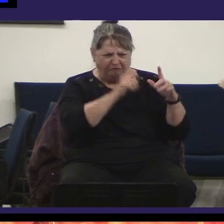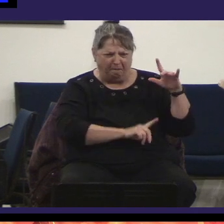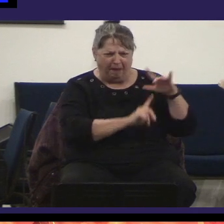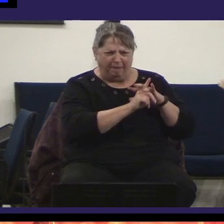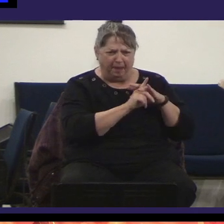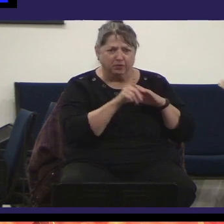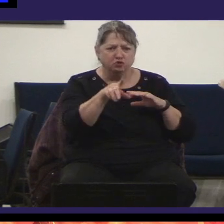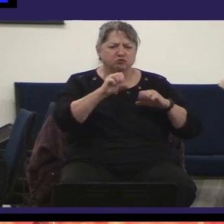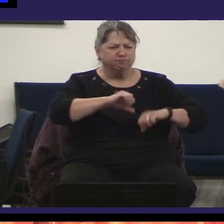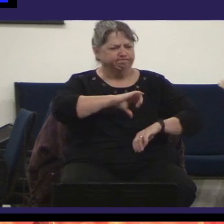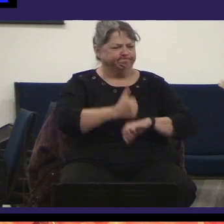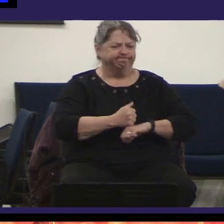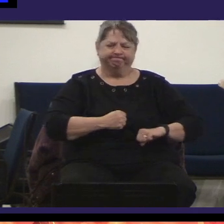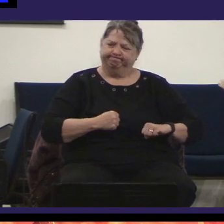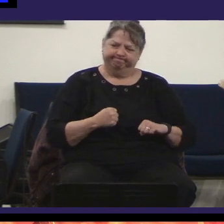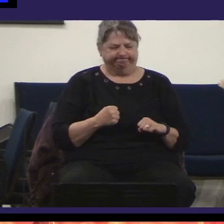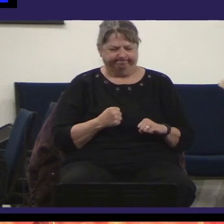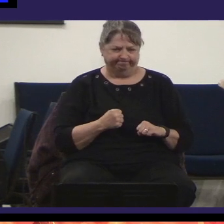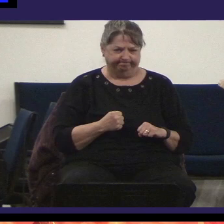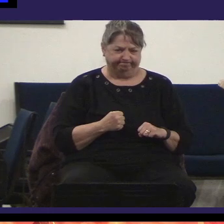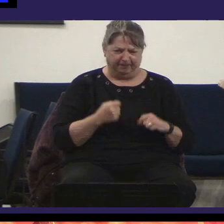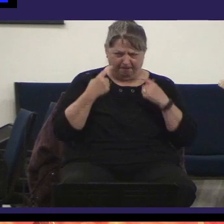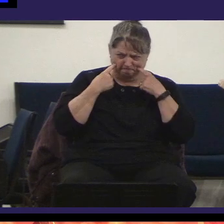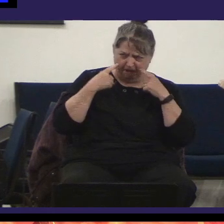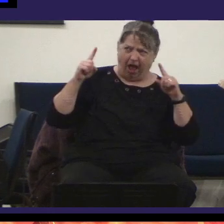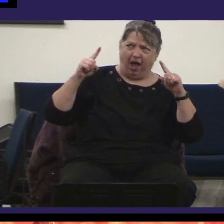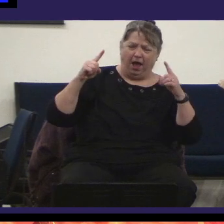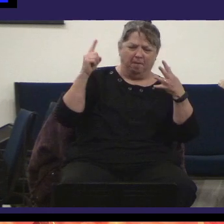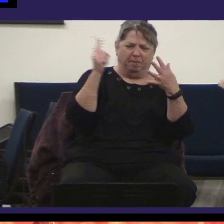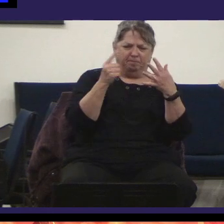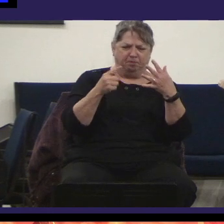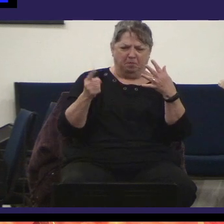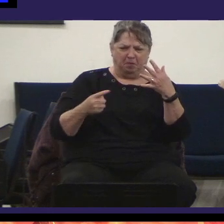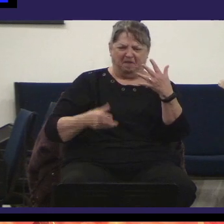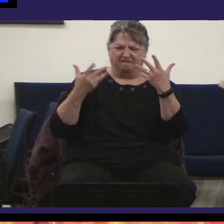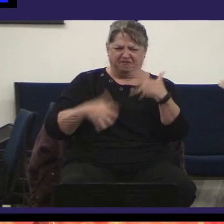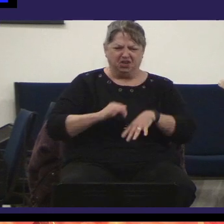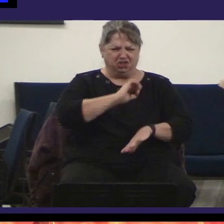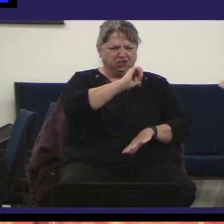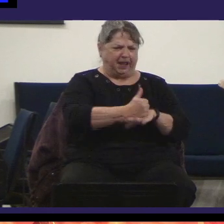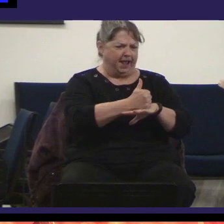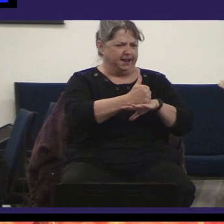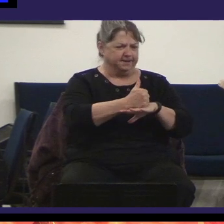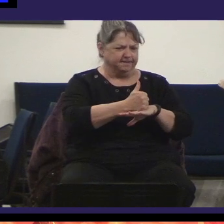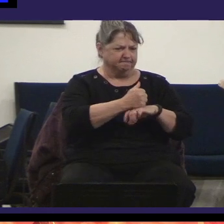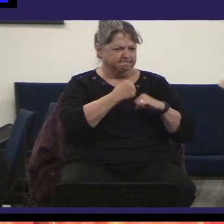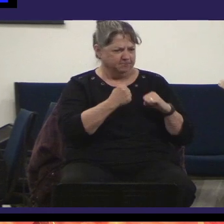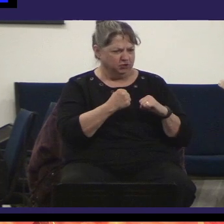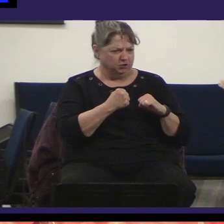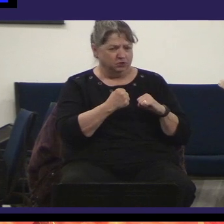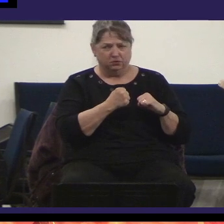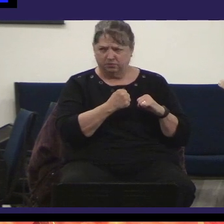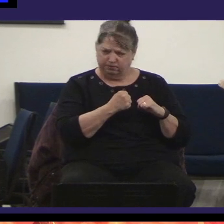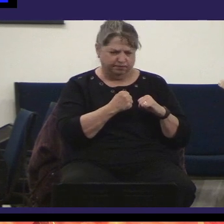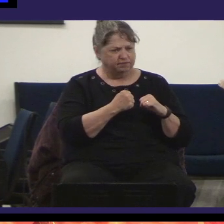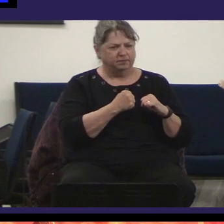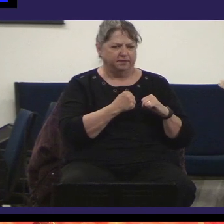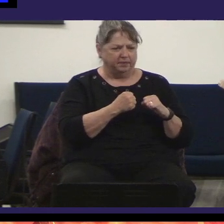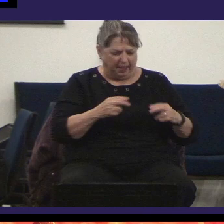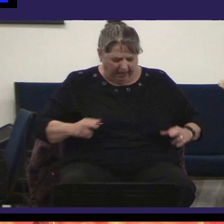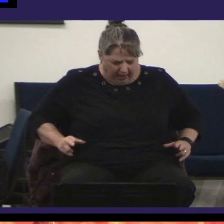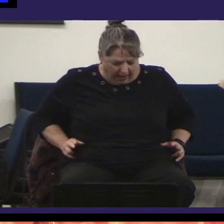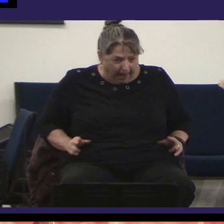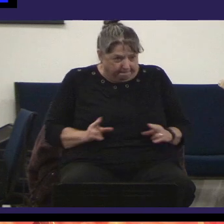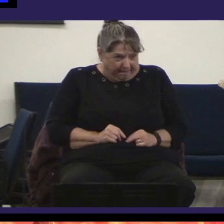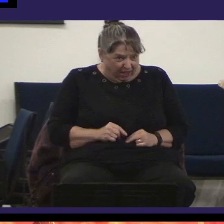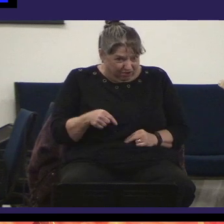ground. And after you have done everything to stand, stand firm then, with the belt of truth buckled around